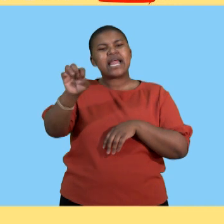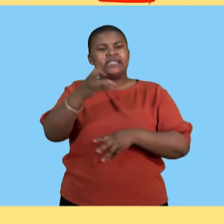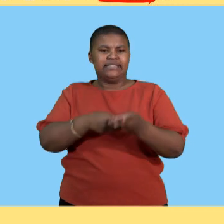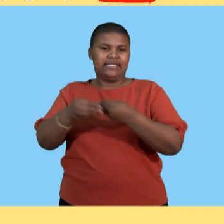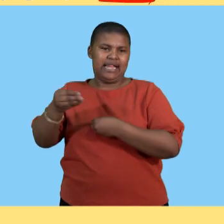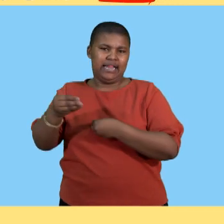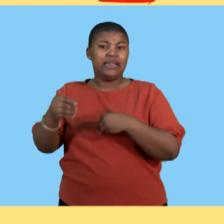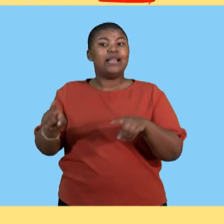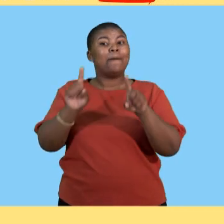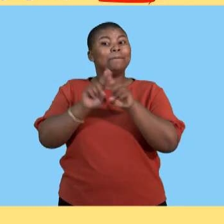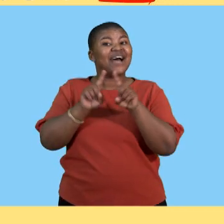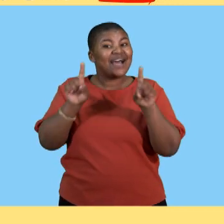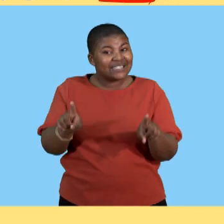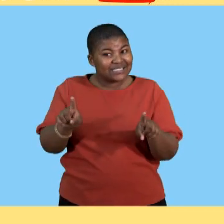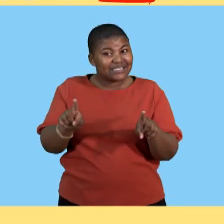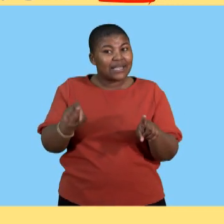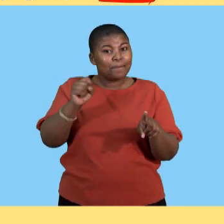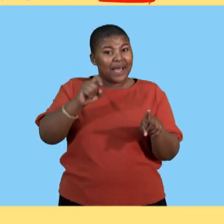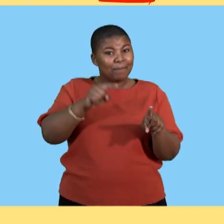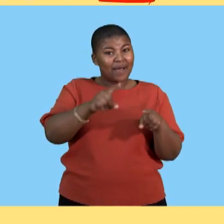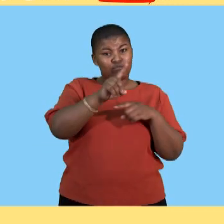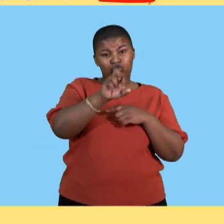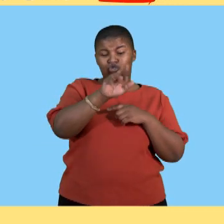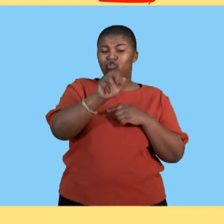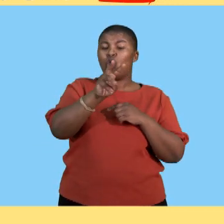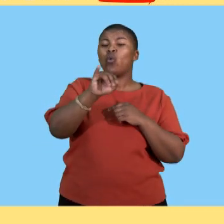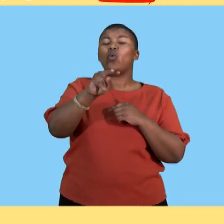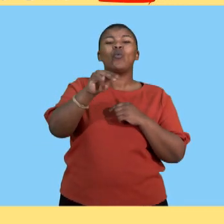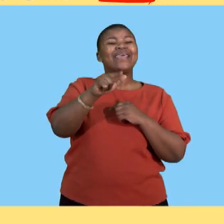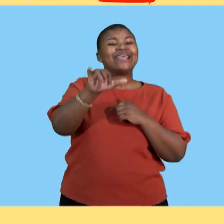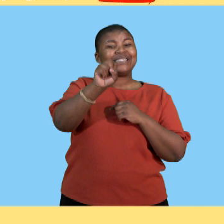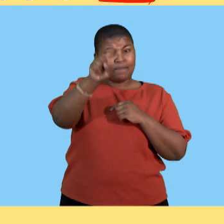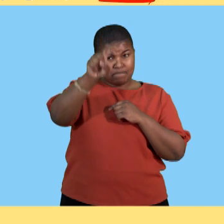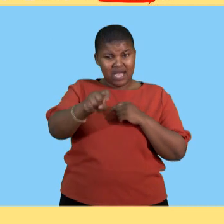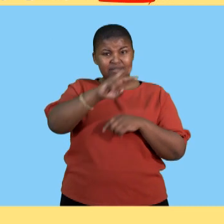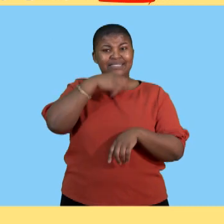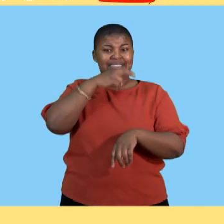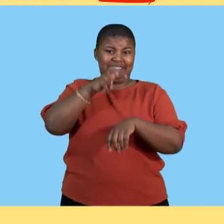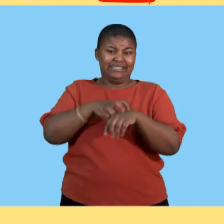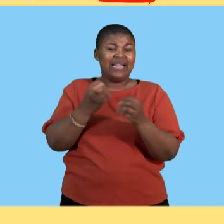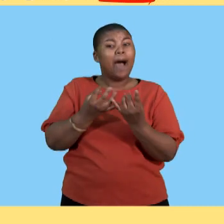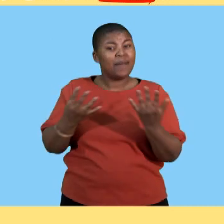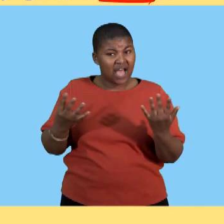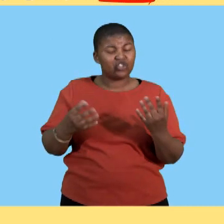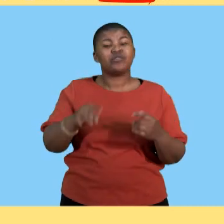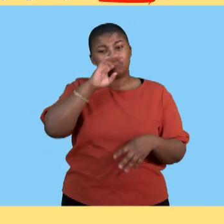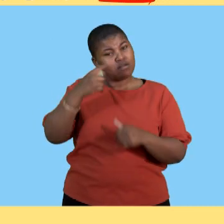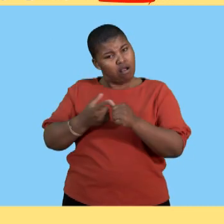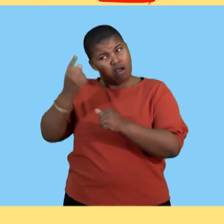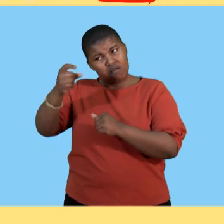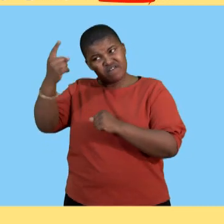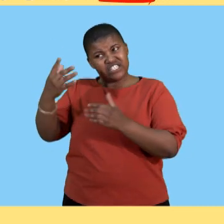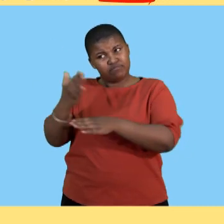the drawings must always be recorded on cost. So that means I need a cost. I'll say 100